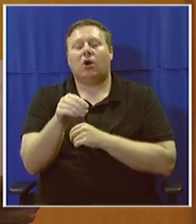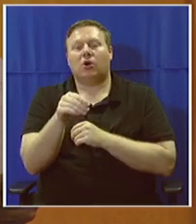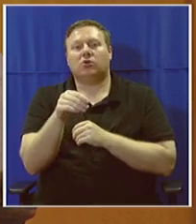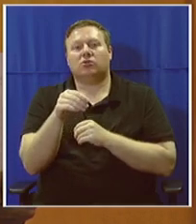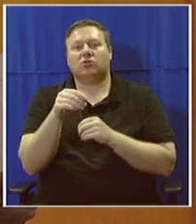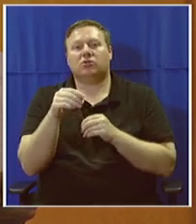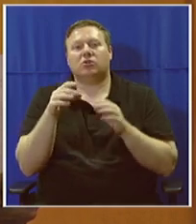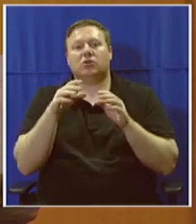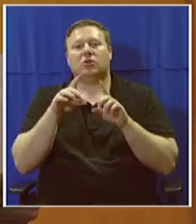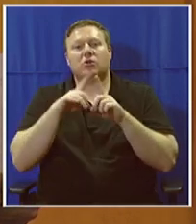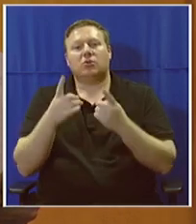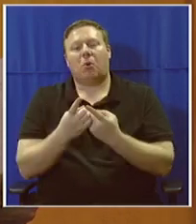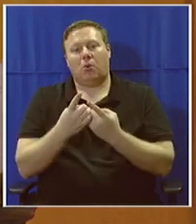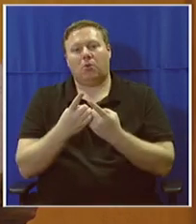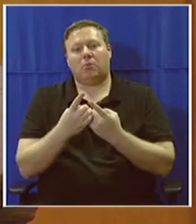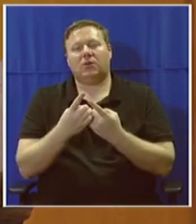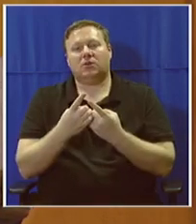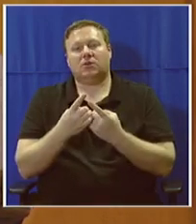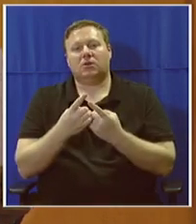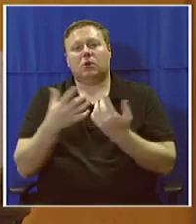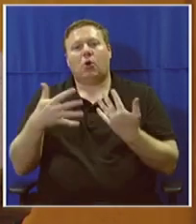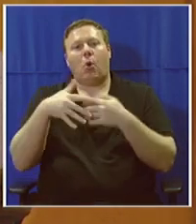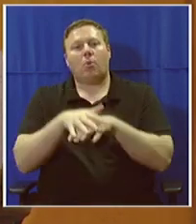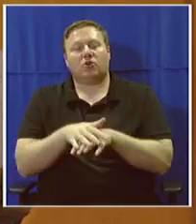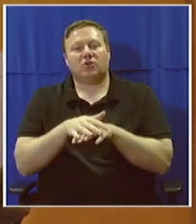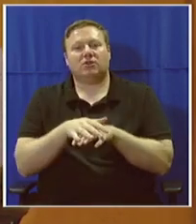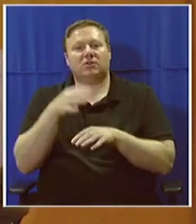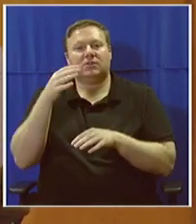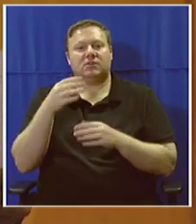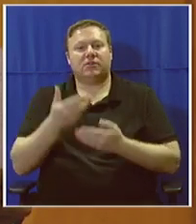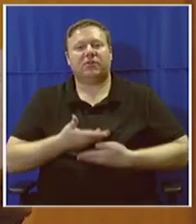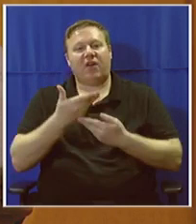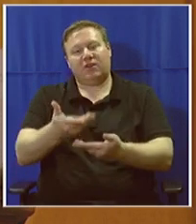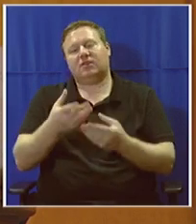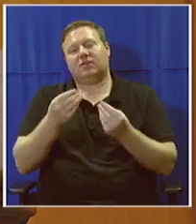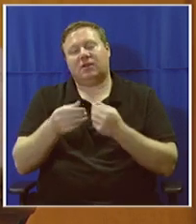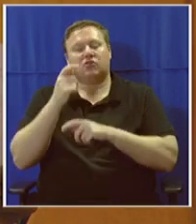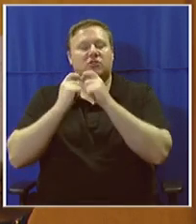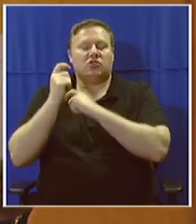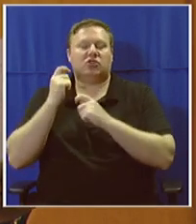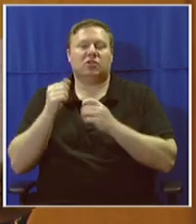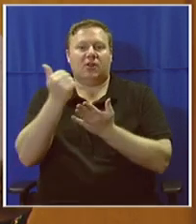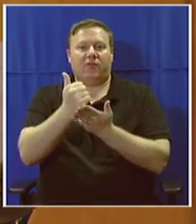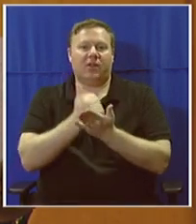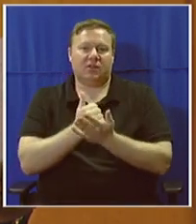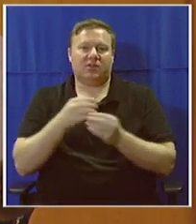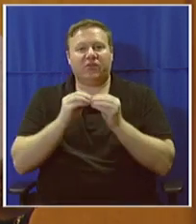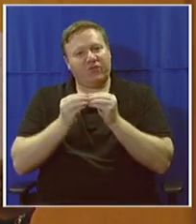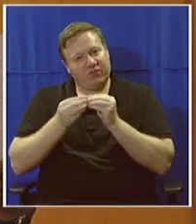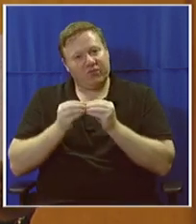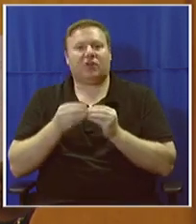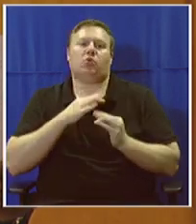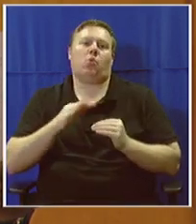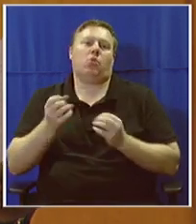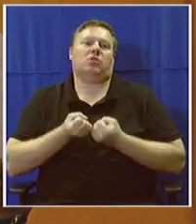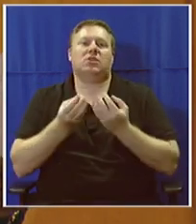Governance and Traditional Affairs to take swift action to fix the deteriorated water infrastructure to ensure a regular supply of